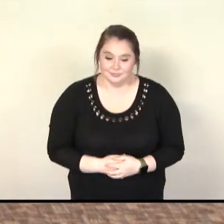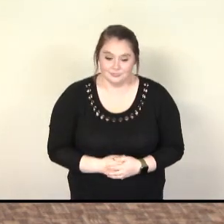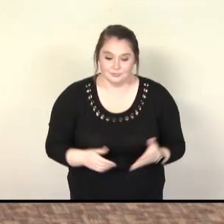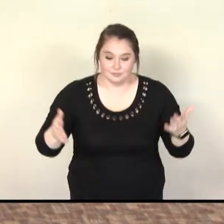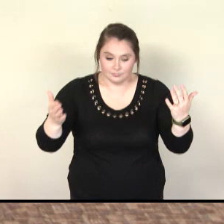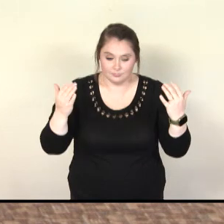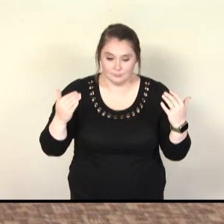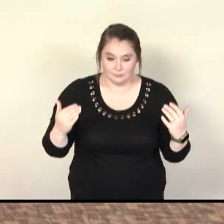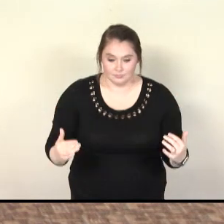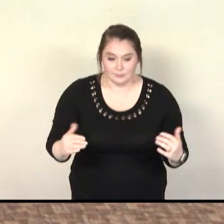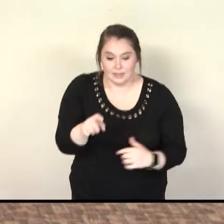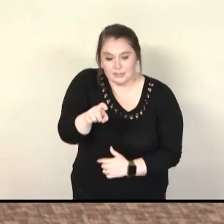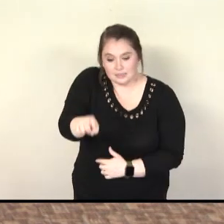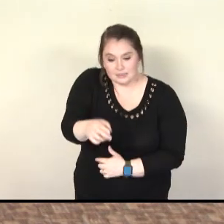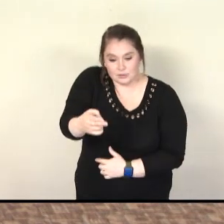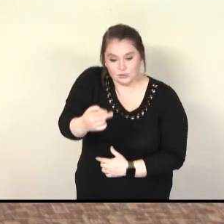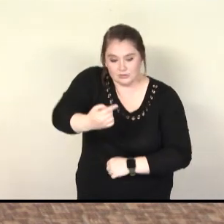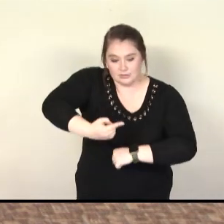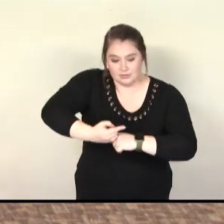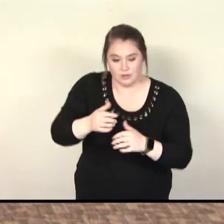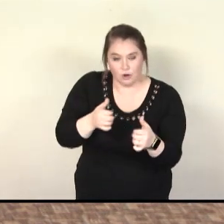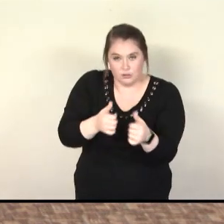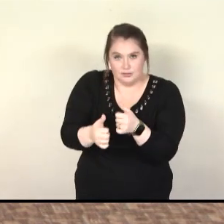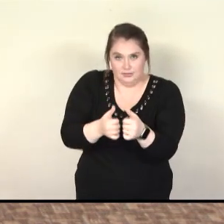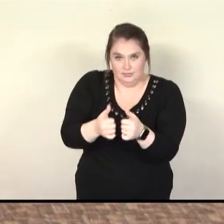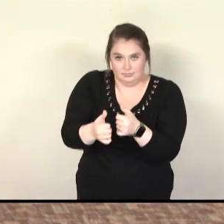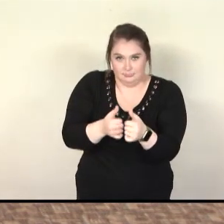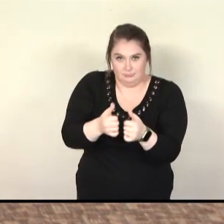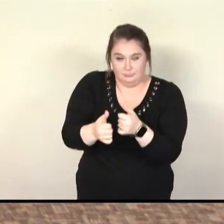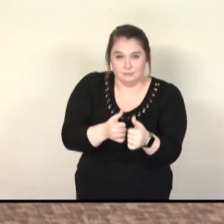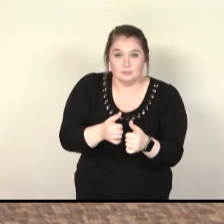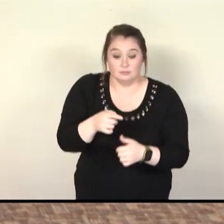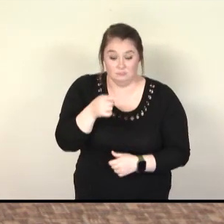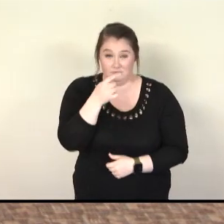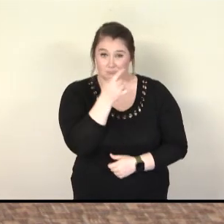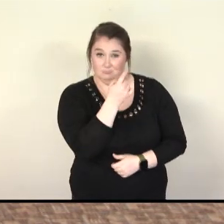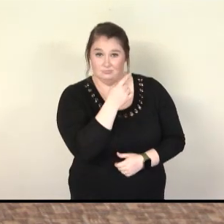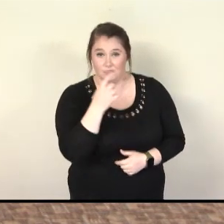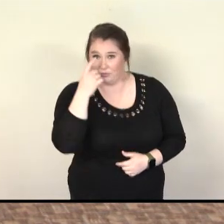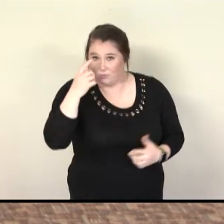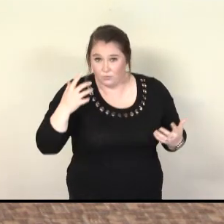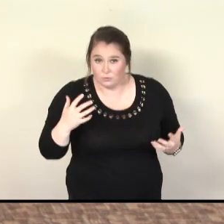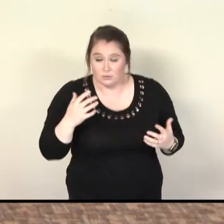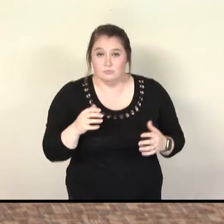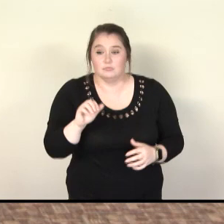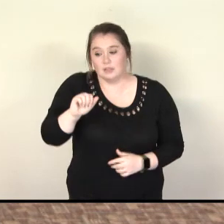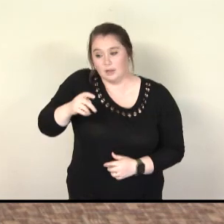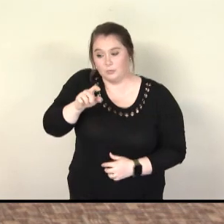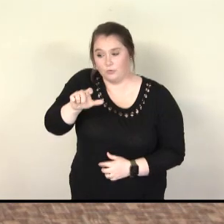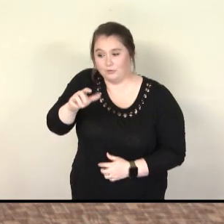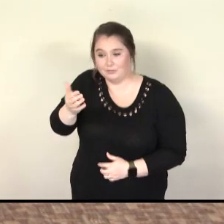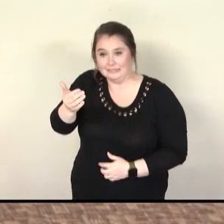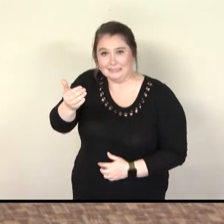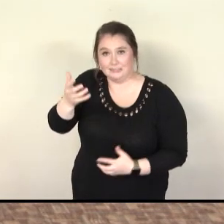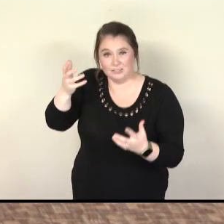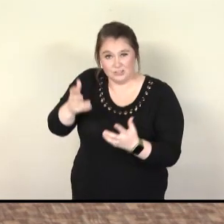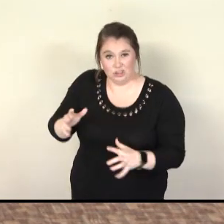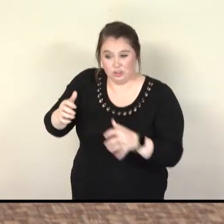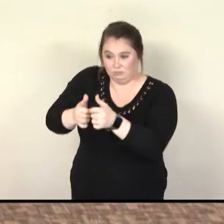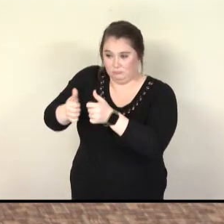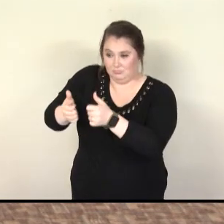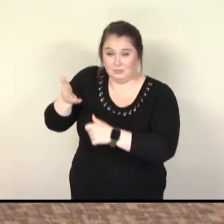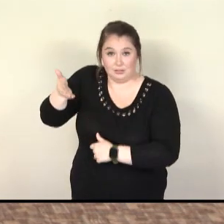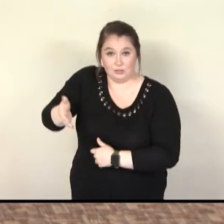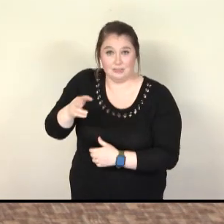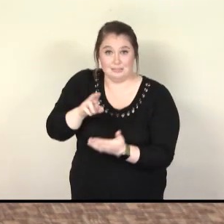Our next item is our Texas History Day contest. The Texas History Day contest was held on April the 15th, 2023 at the